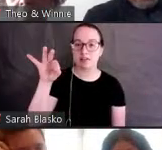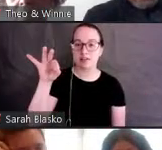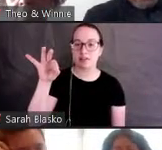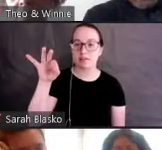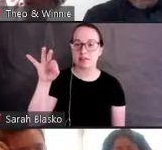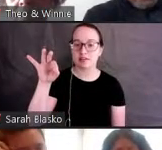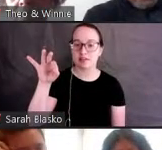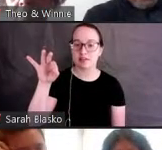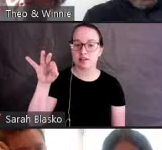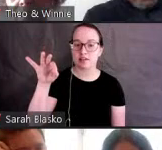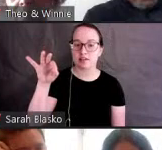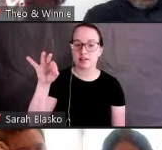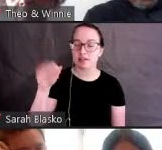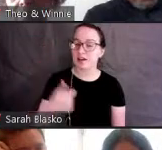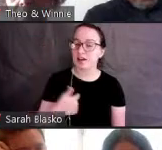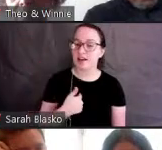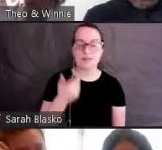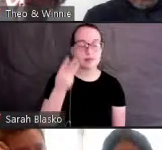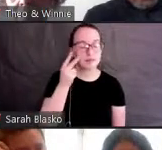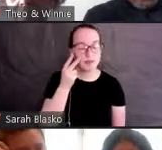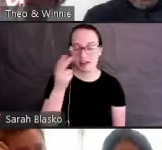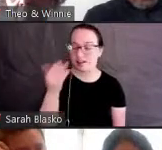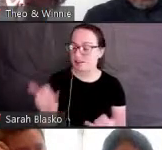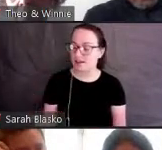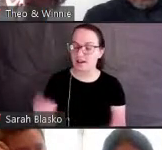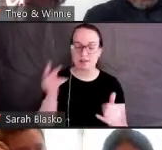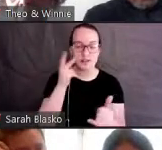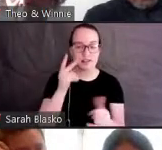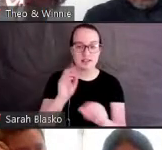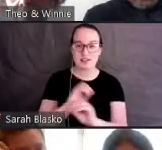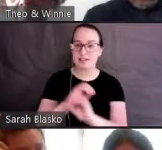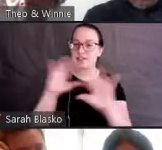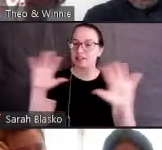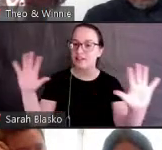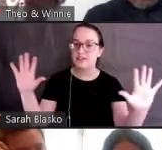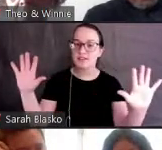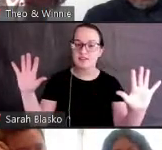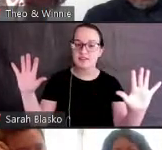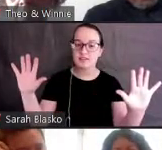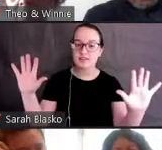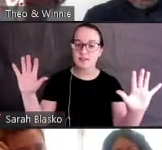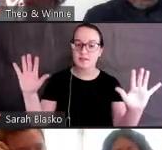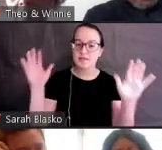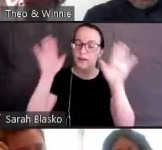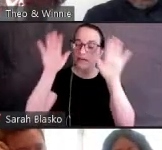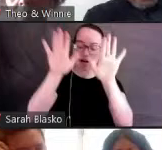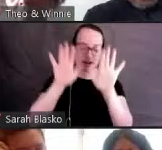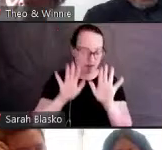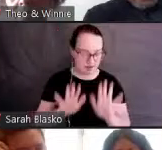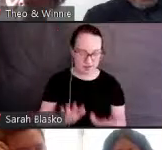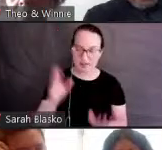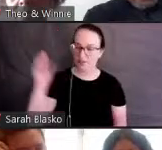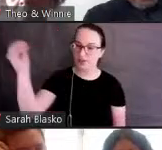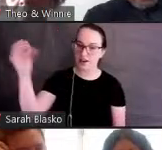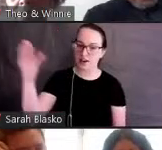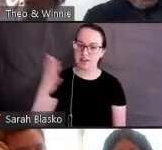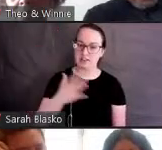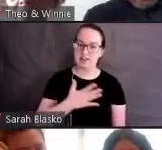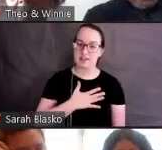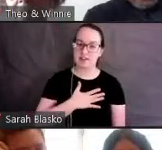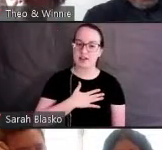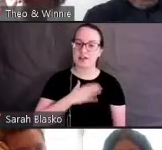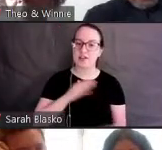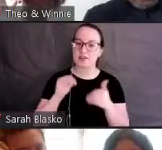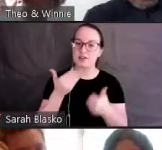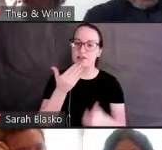found. I was blind, but now I see. Amazing amazing grace,